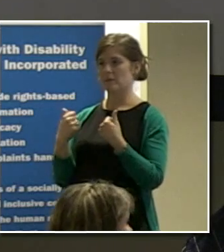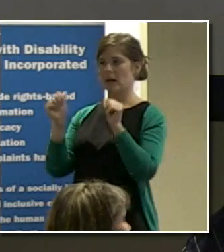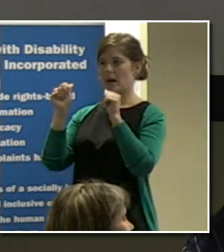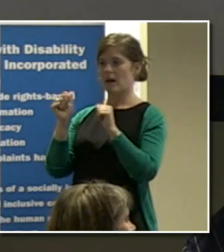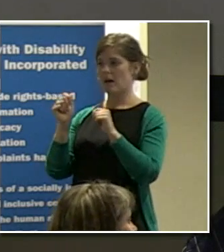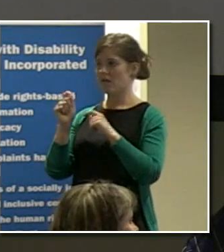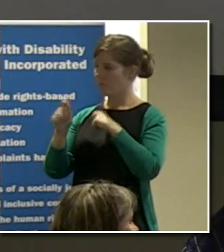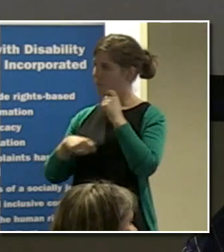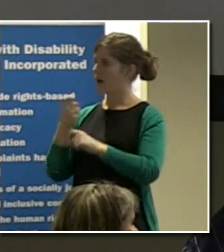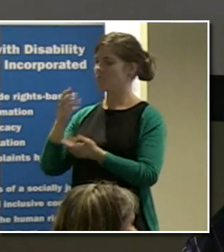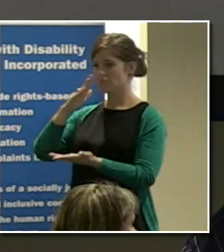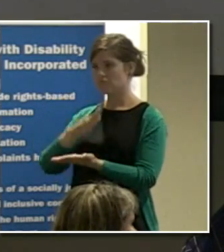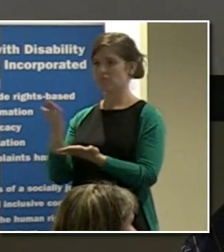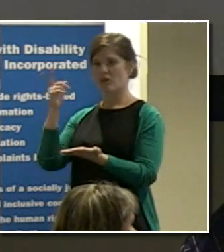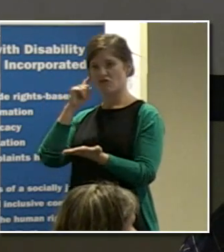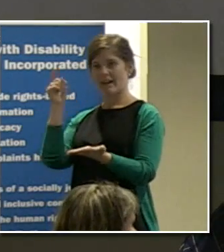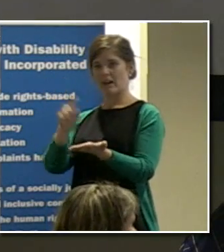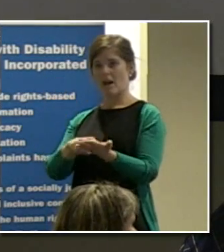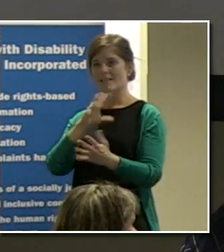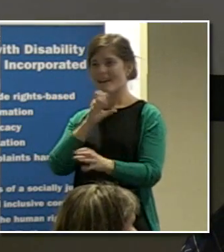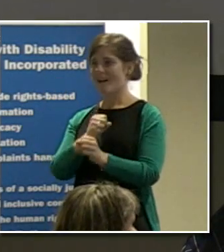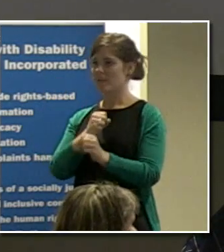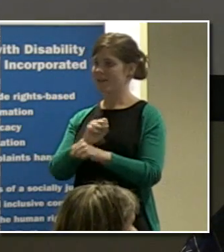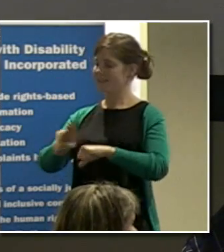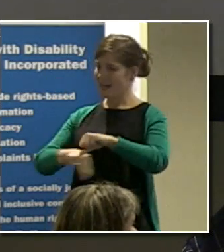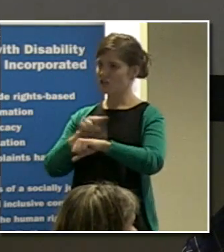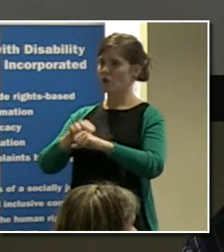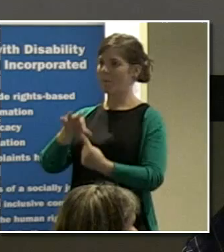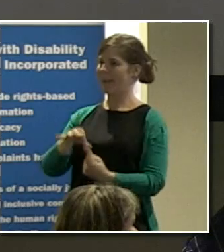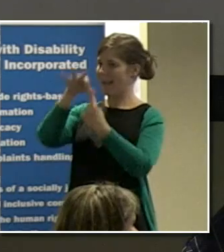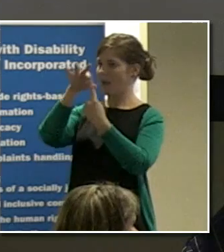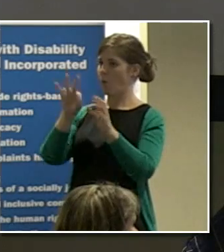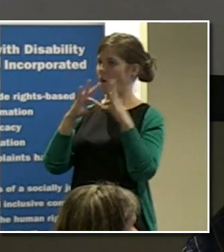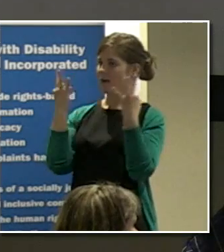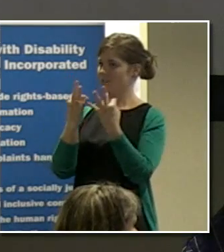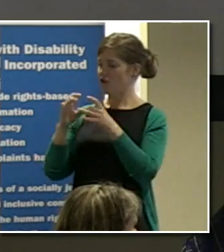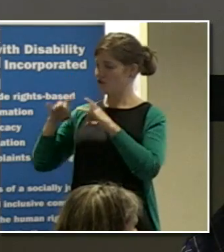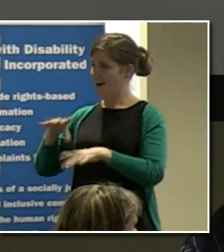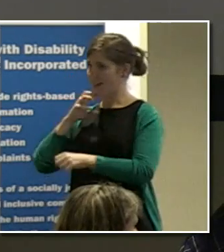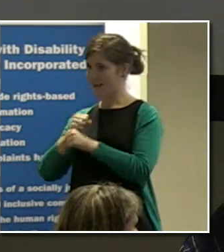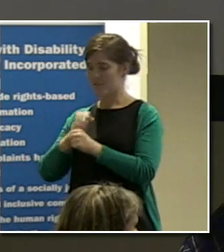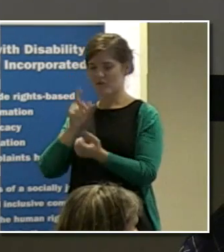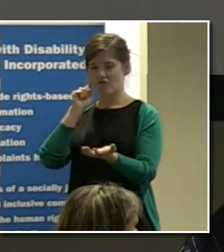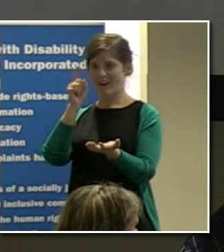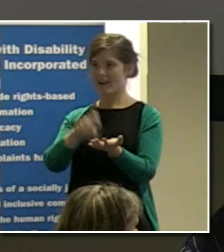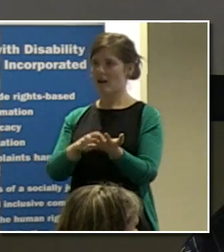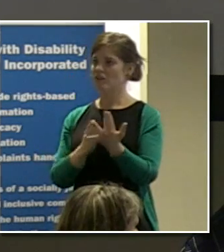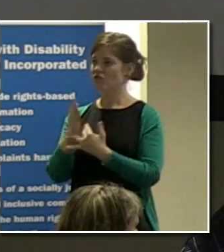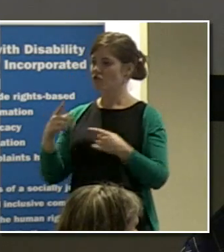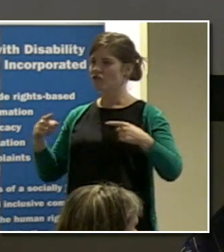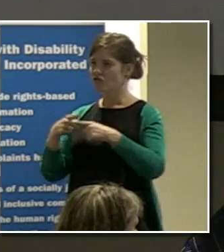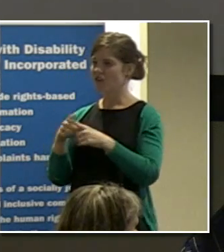an official recognised government national peak, recognised by the Australian government within the Australian Cross Disability